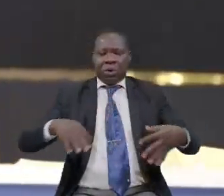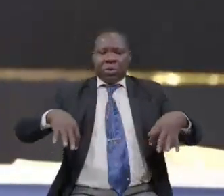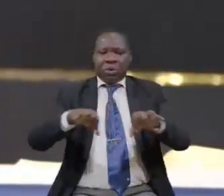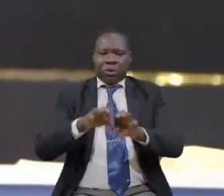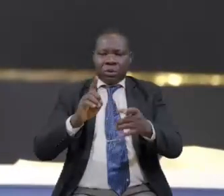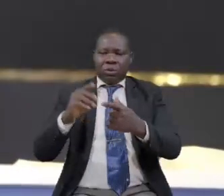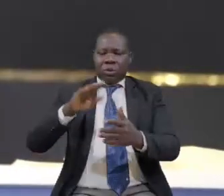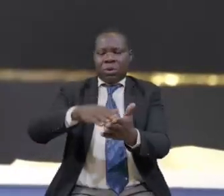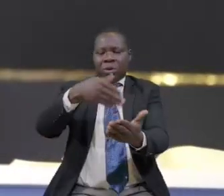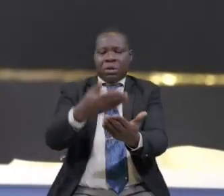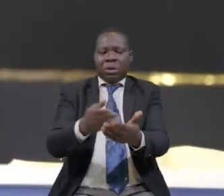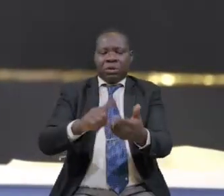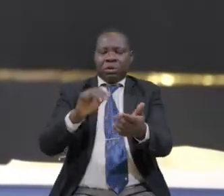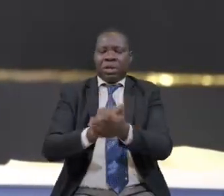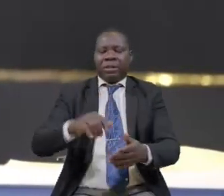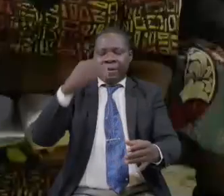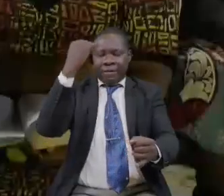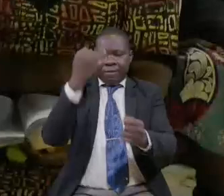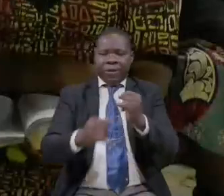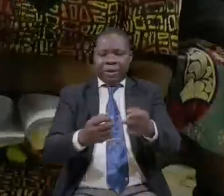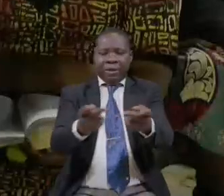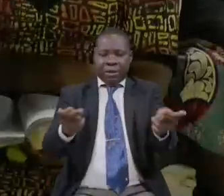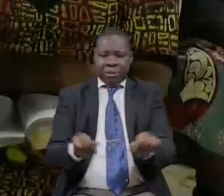final place. That's why you are here.